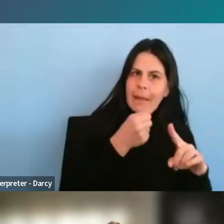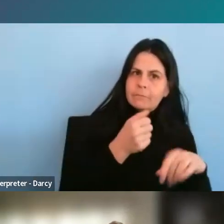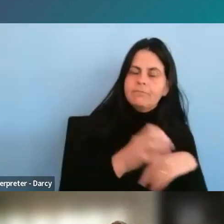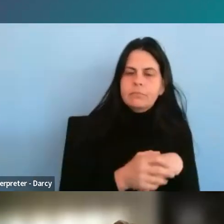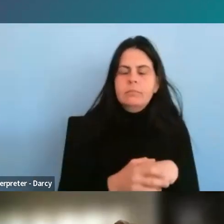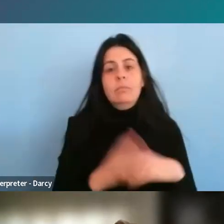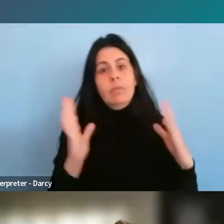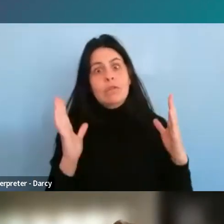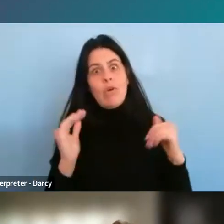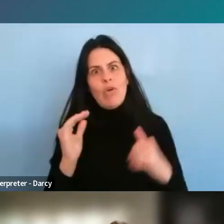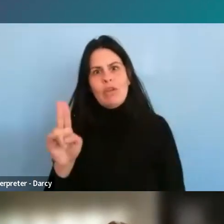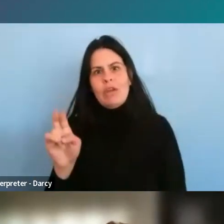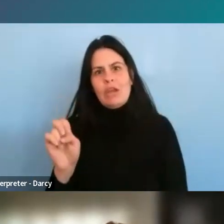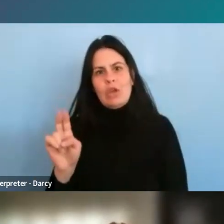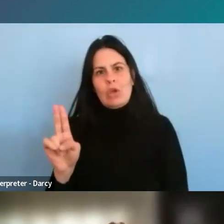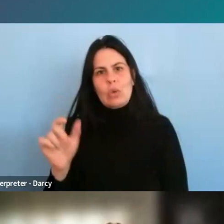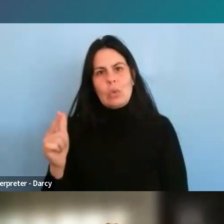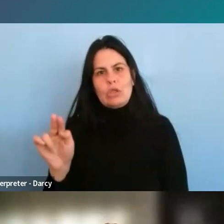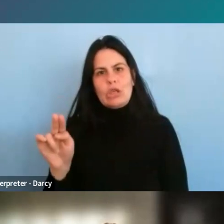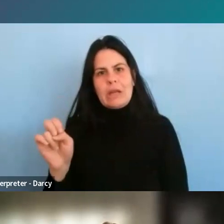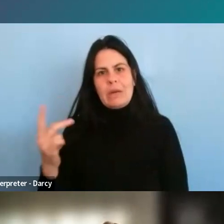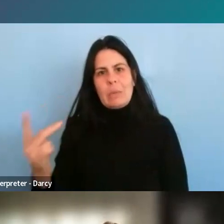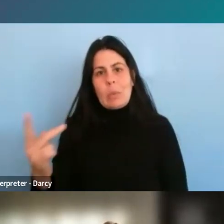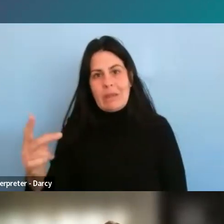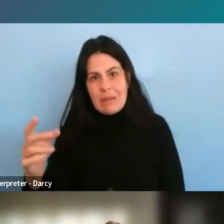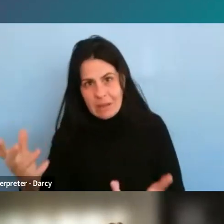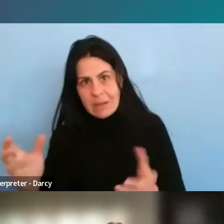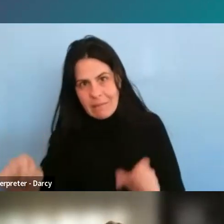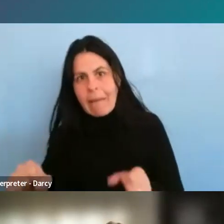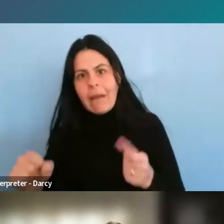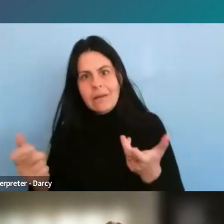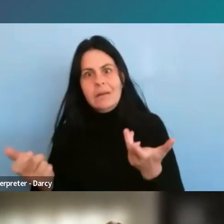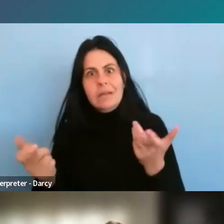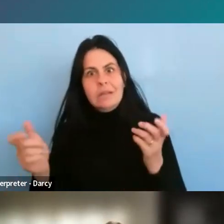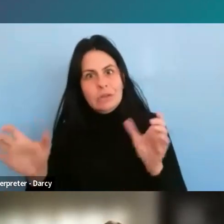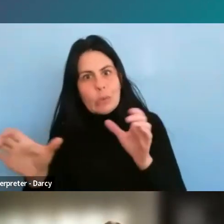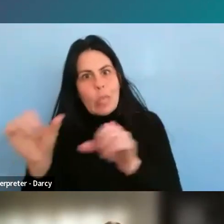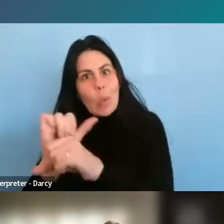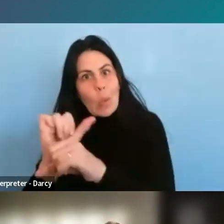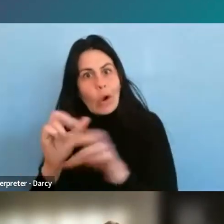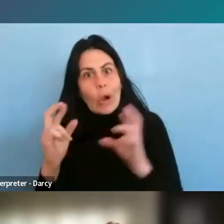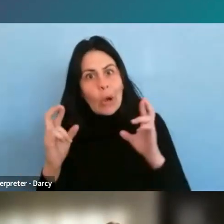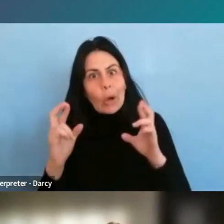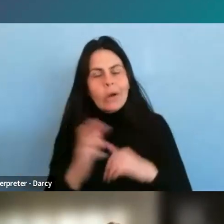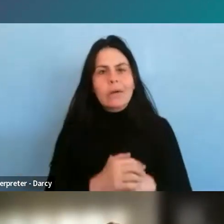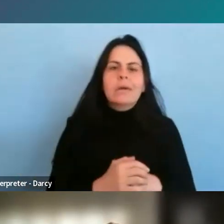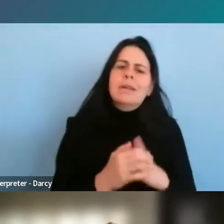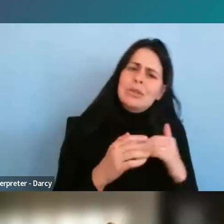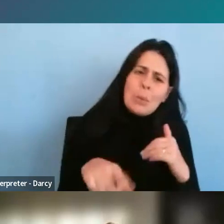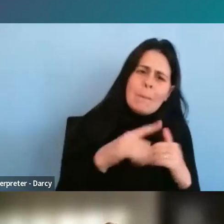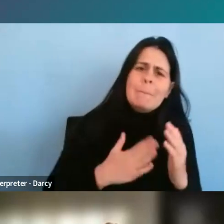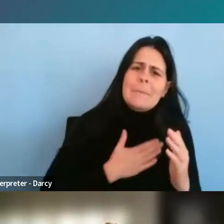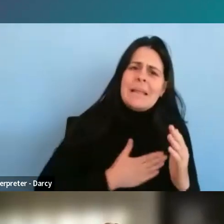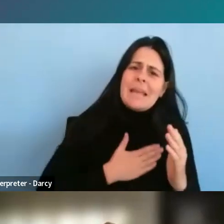hopefully Eugene and I have our work cut out for us in that department. So please keep your fingers crossed. They're making decisions between now